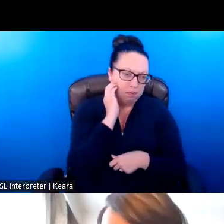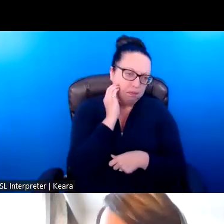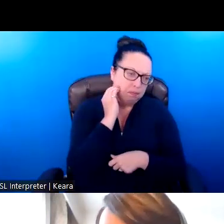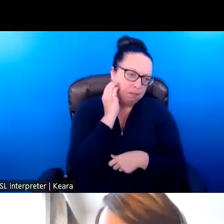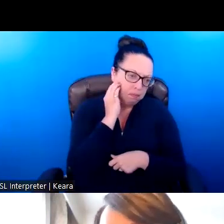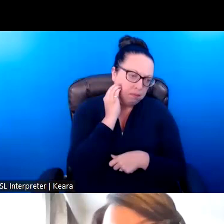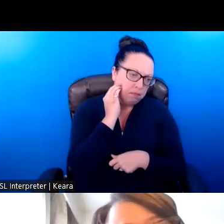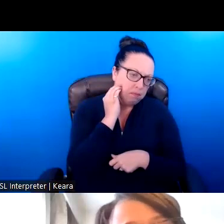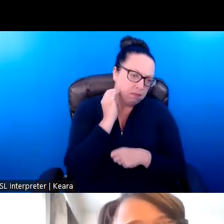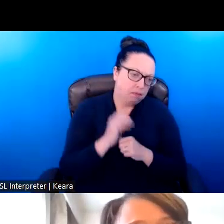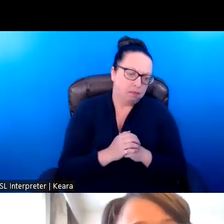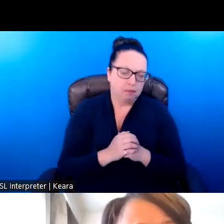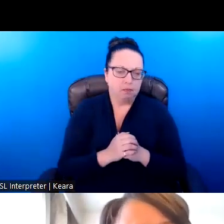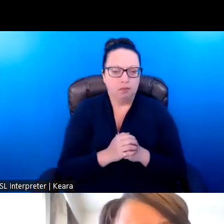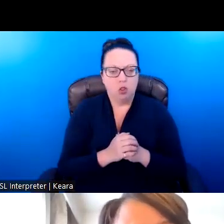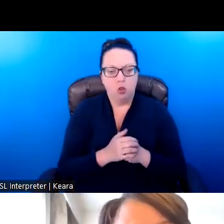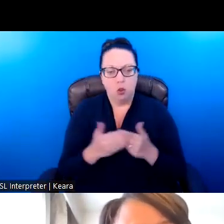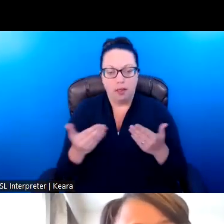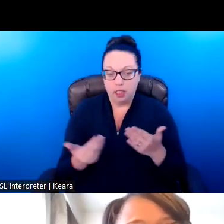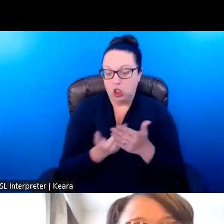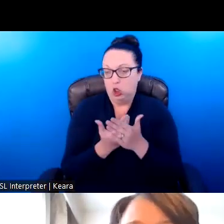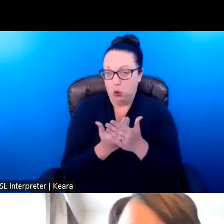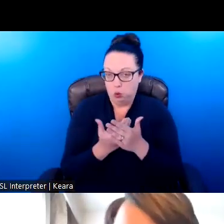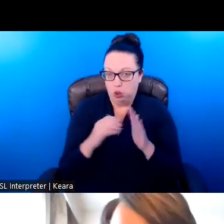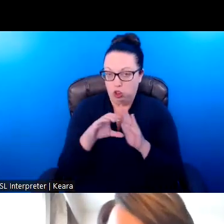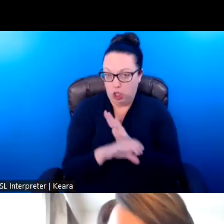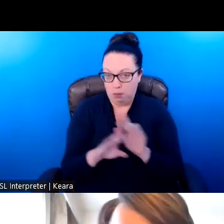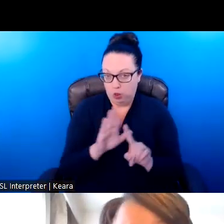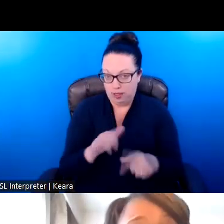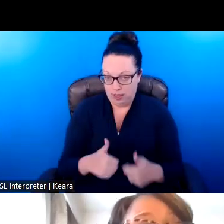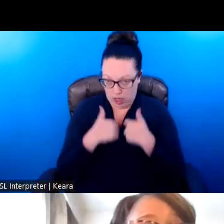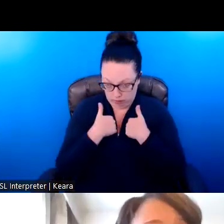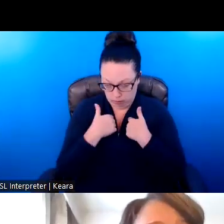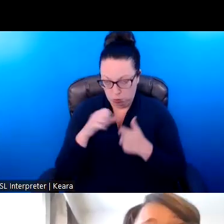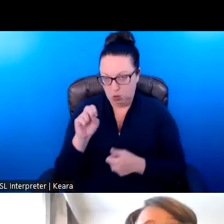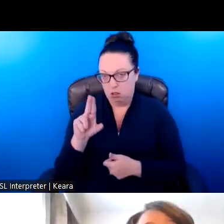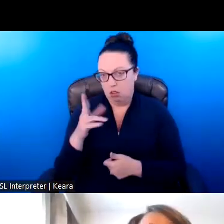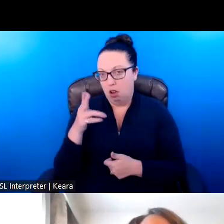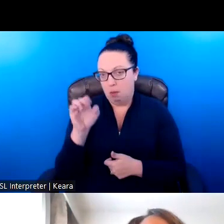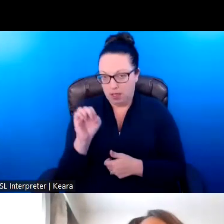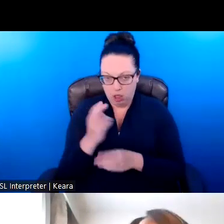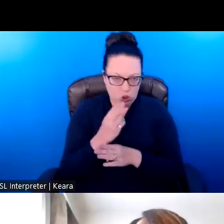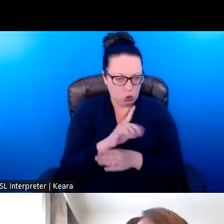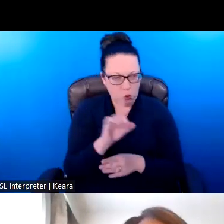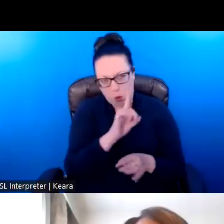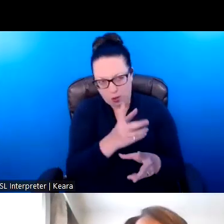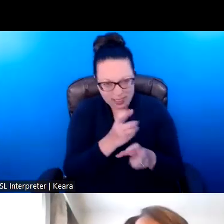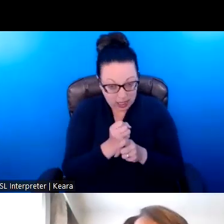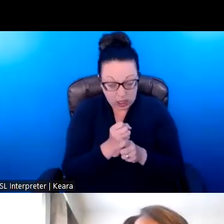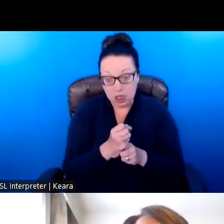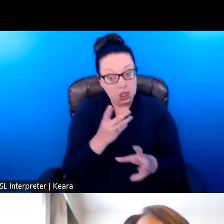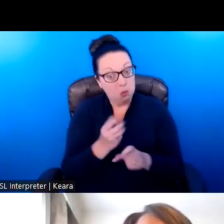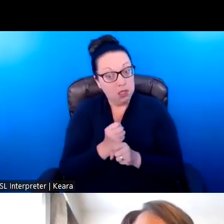So as we went into this new chapter in his life, dealing with the substance use, where was he getting it? And he was getting